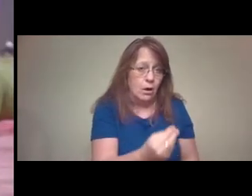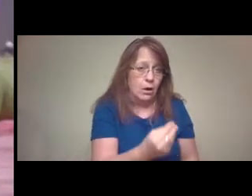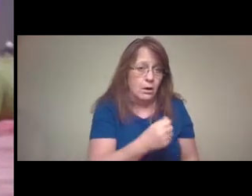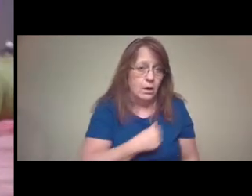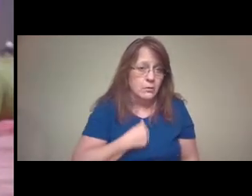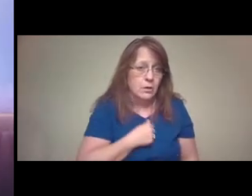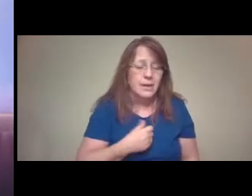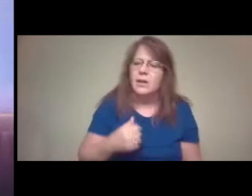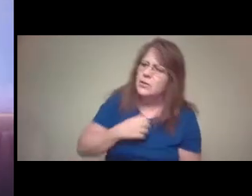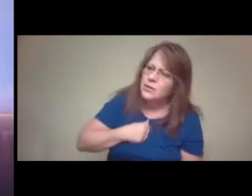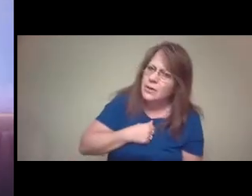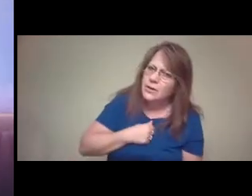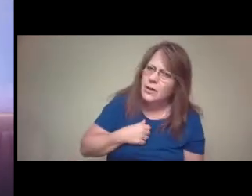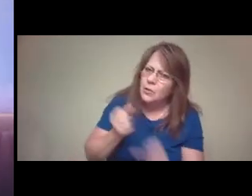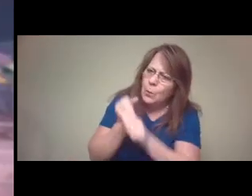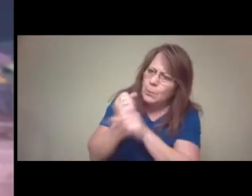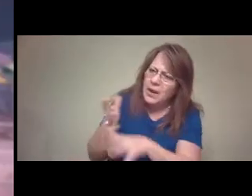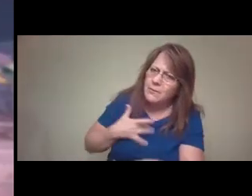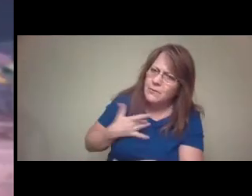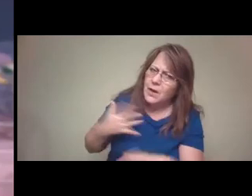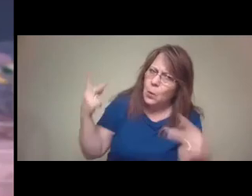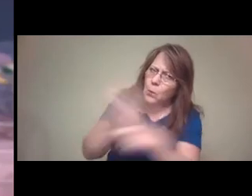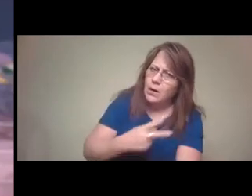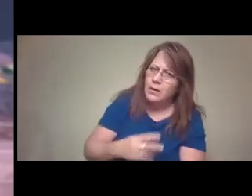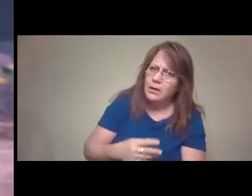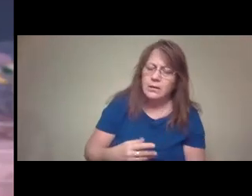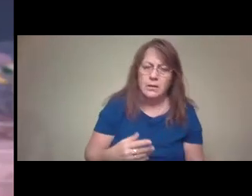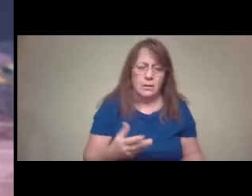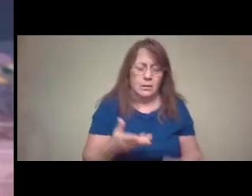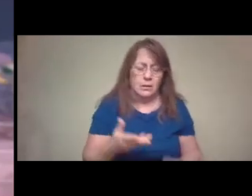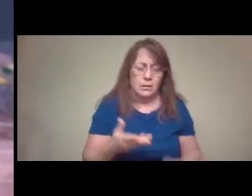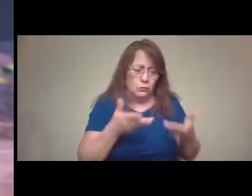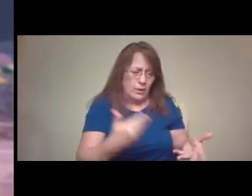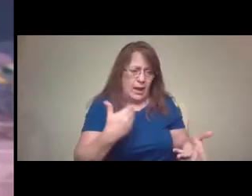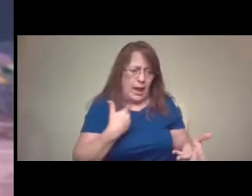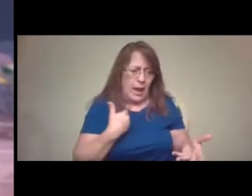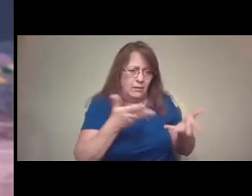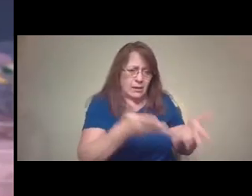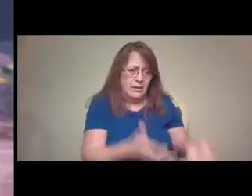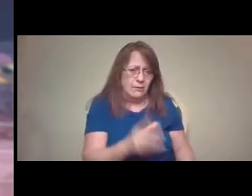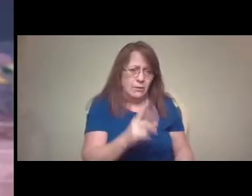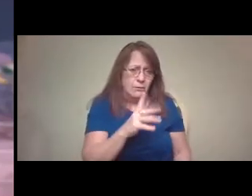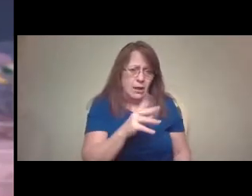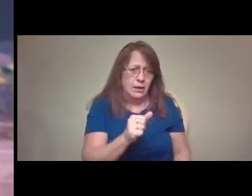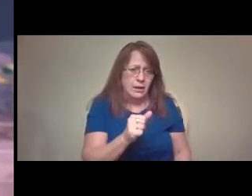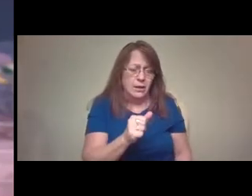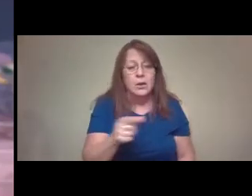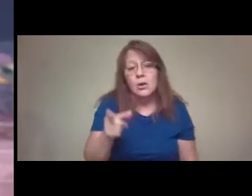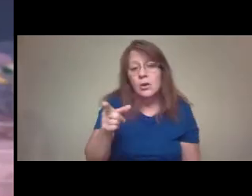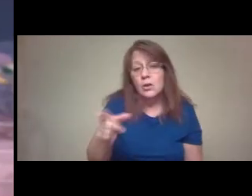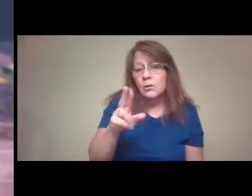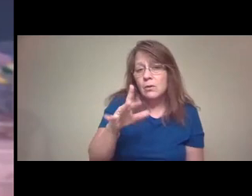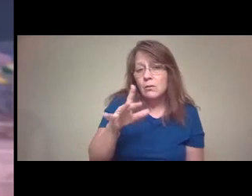Sadness. Don't make him feel worse. Sorry. It's all I had left of Riley. I bet you and Riley had great